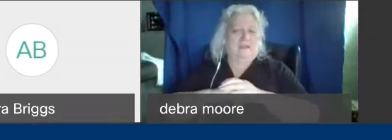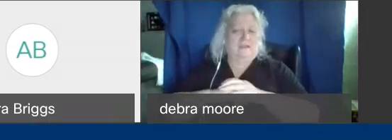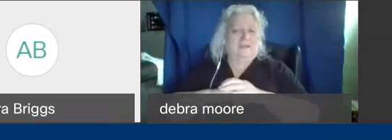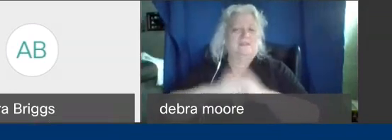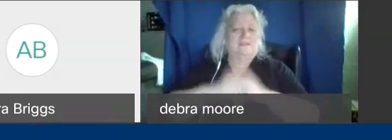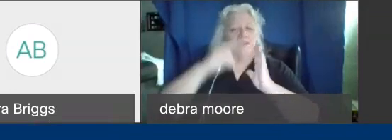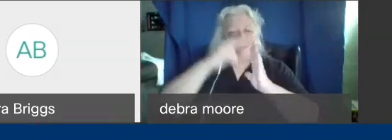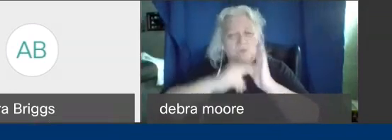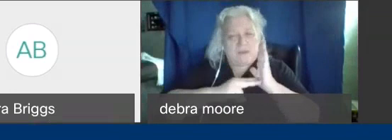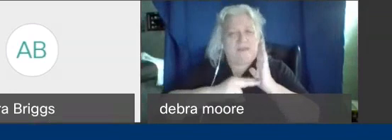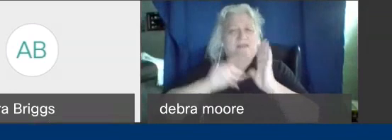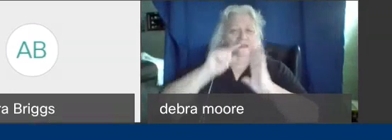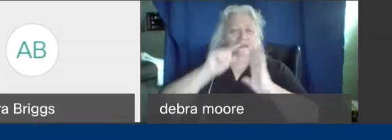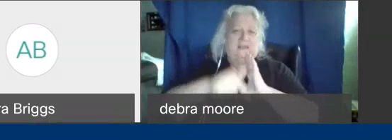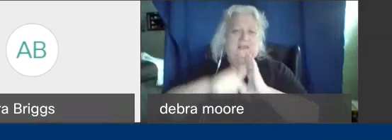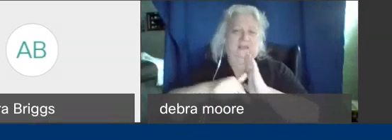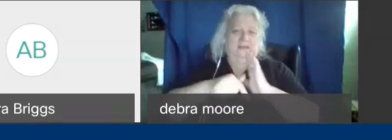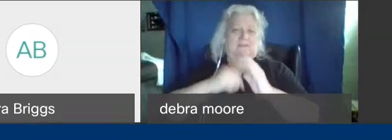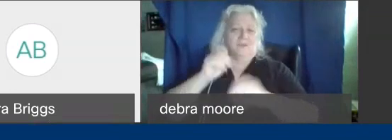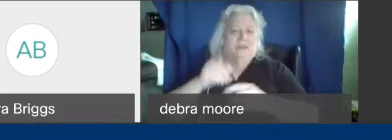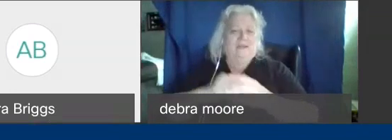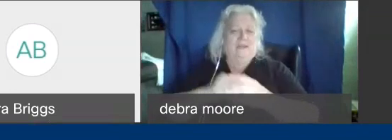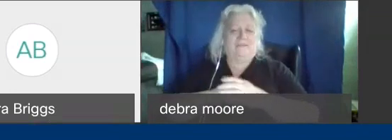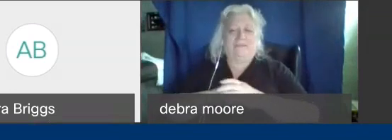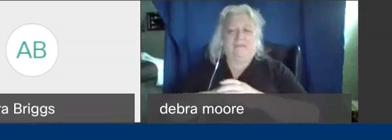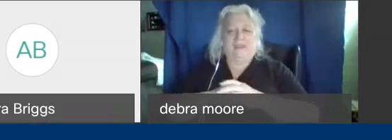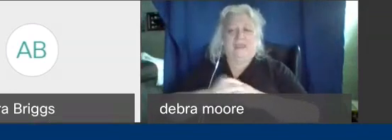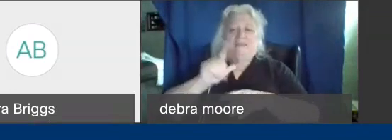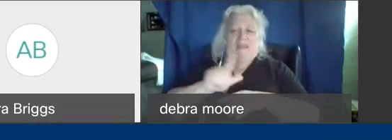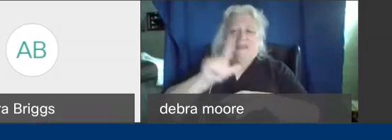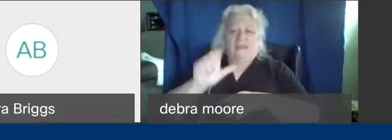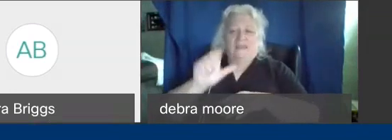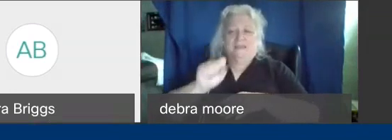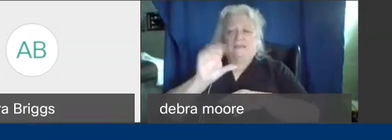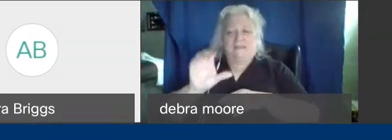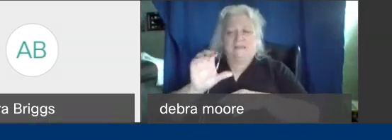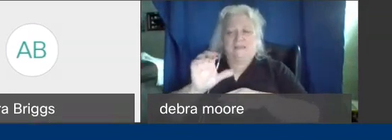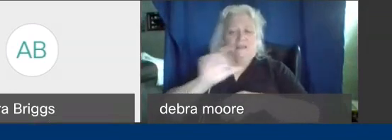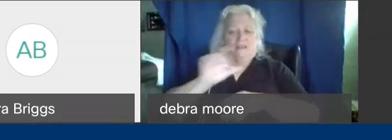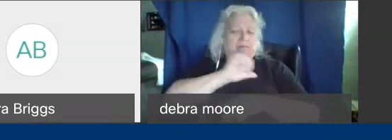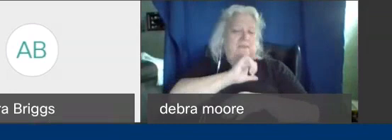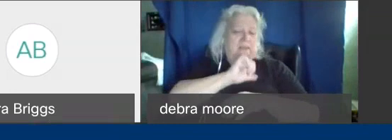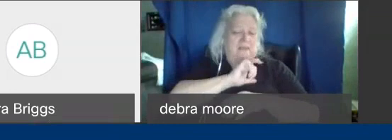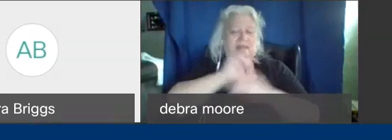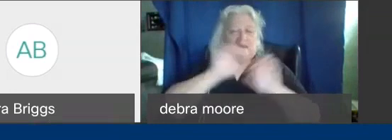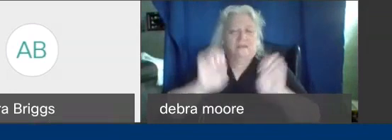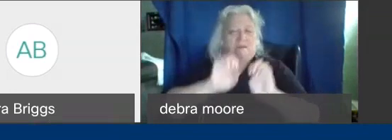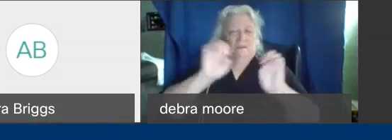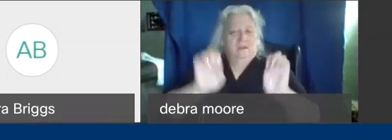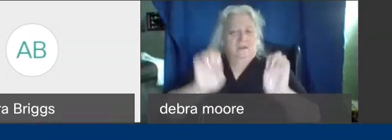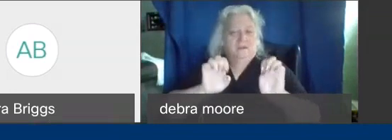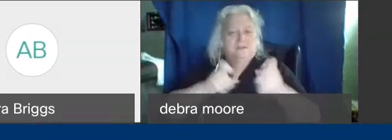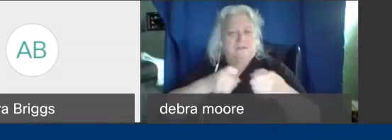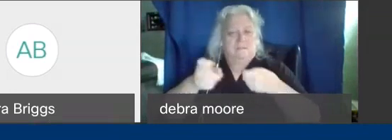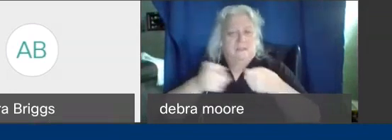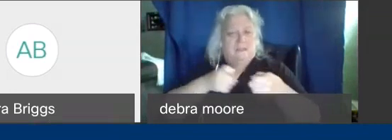have on hand. This has information for the LSC Police Department, our Office of Emergency Management, Karen Miner's